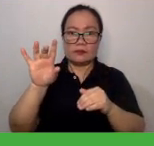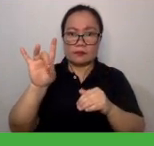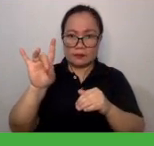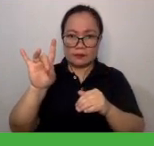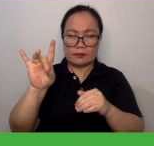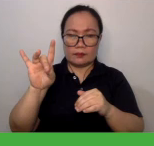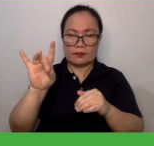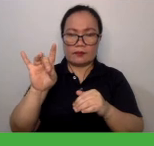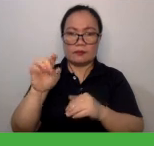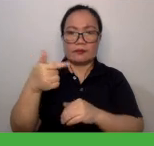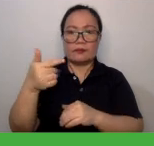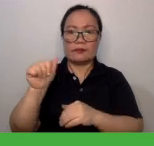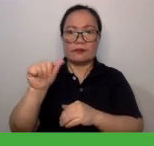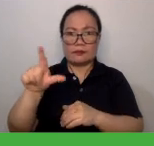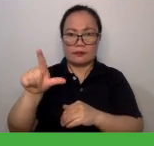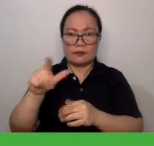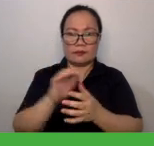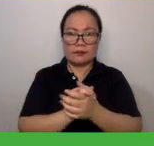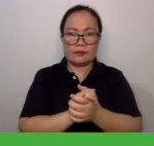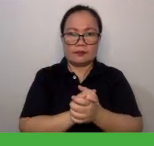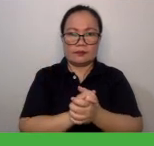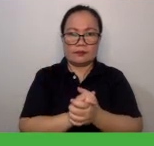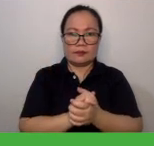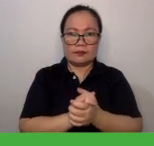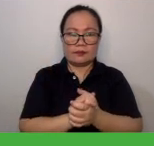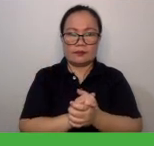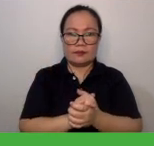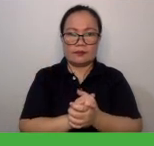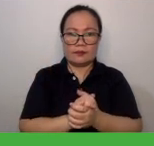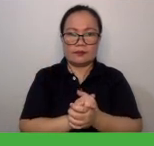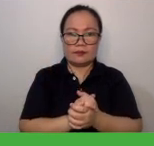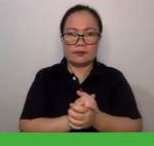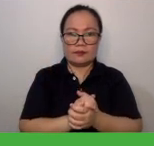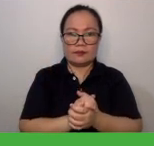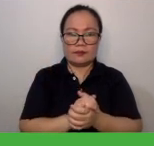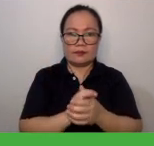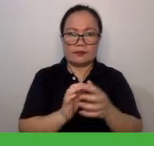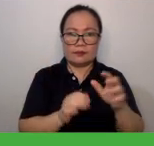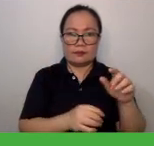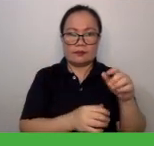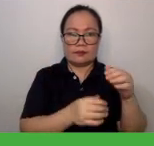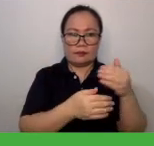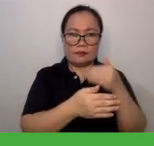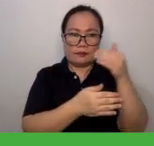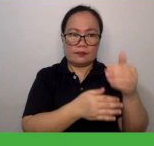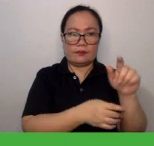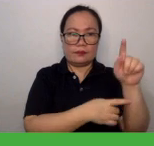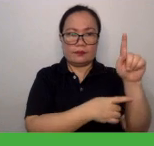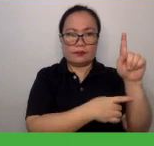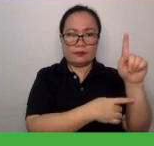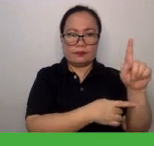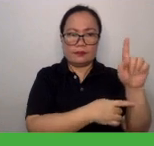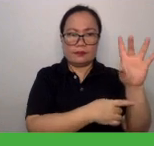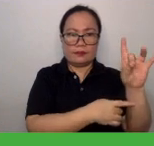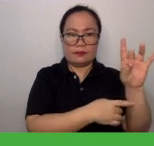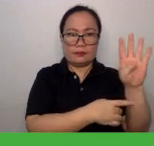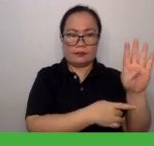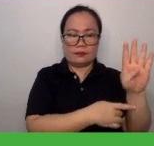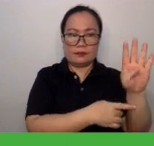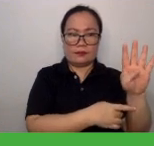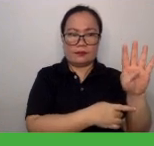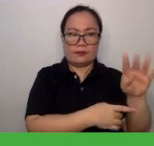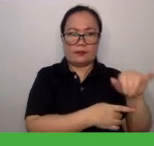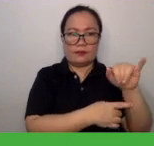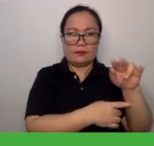gallons. Okay, next. So, I have here 184 inches to centimeters. So, inches